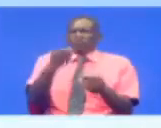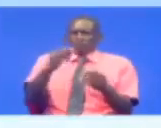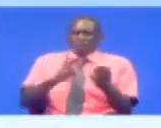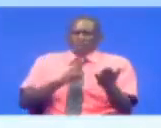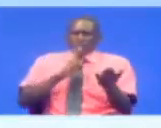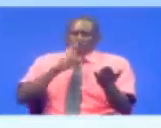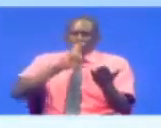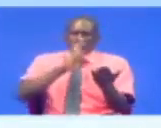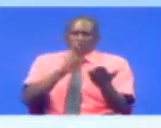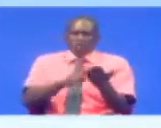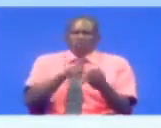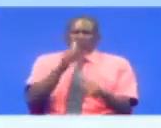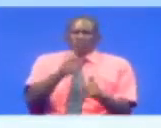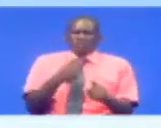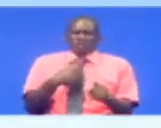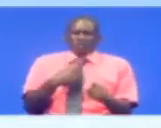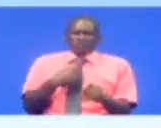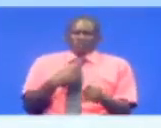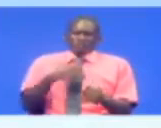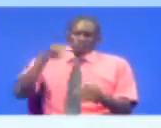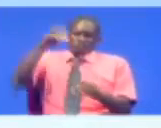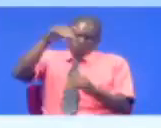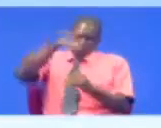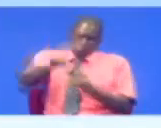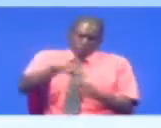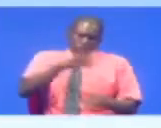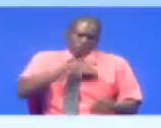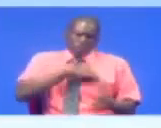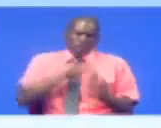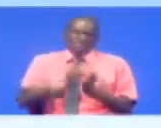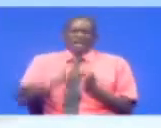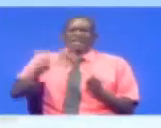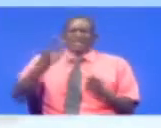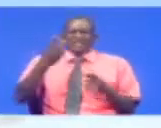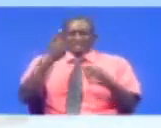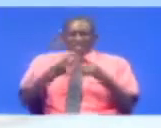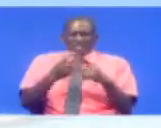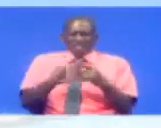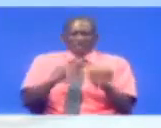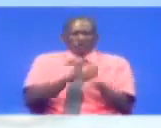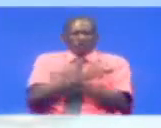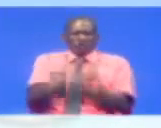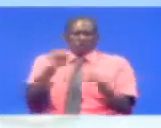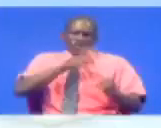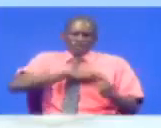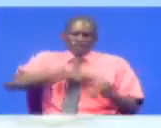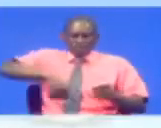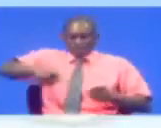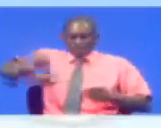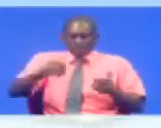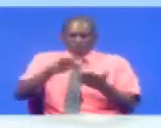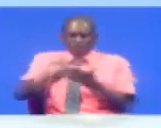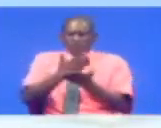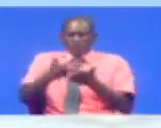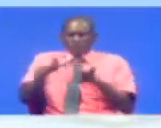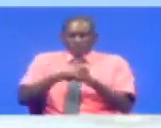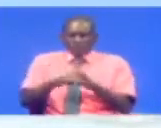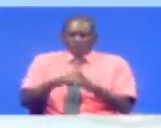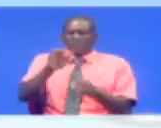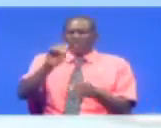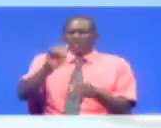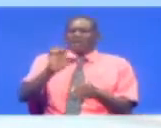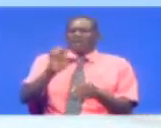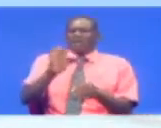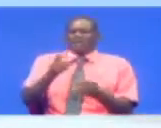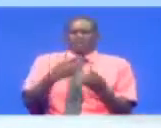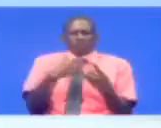a double-digit dip in earnings, but also the second consecutive year of no dividend payout to shareholders. Alex Mwangi